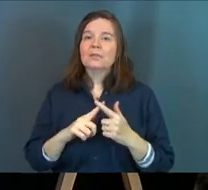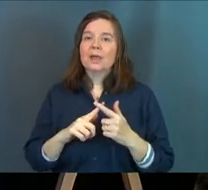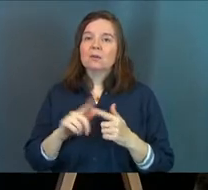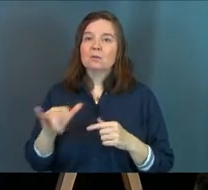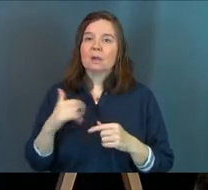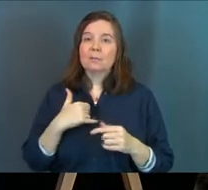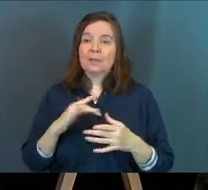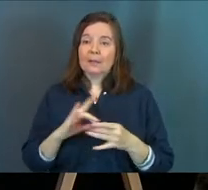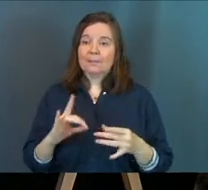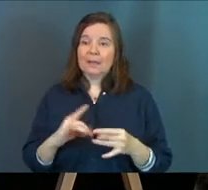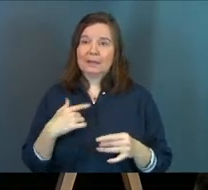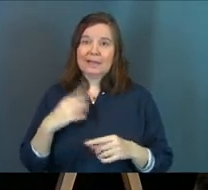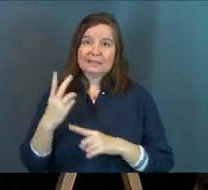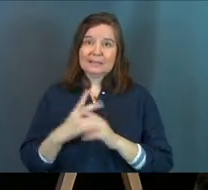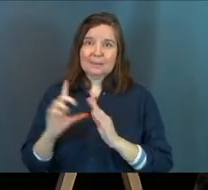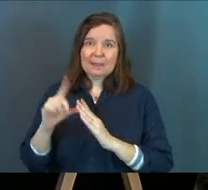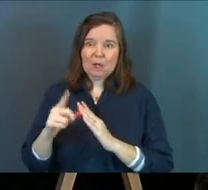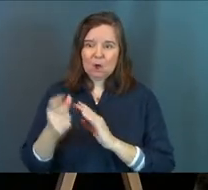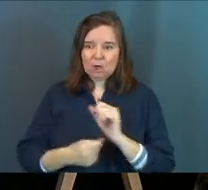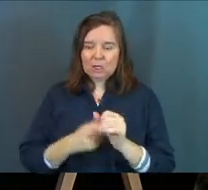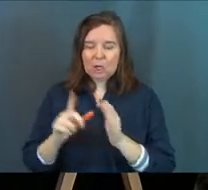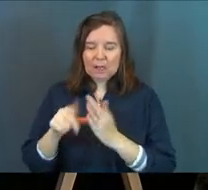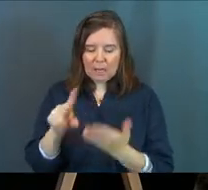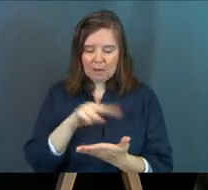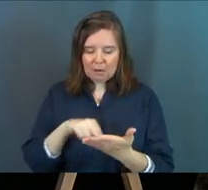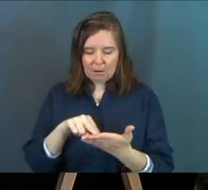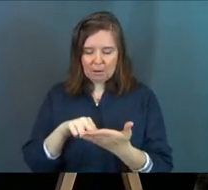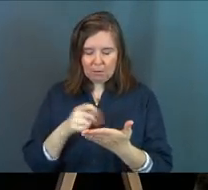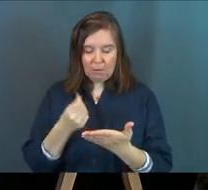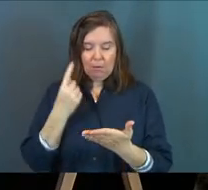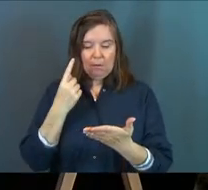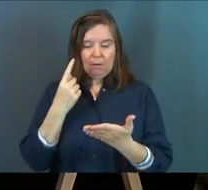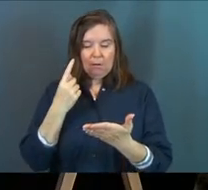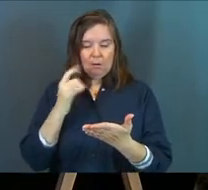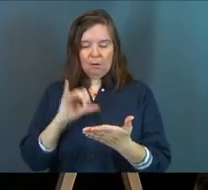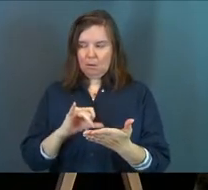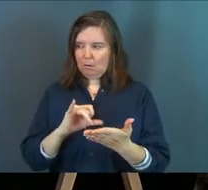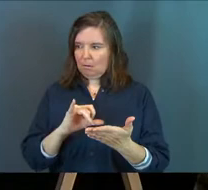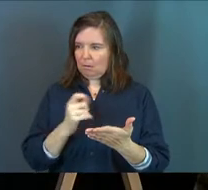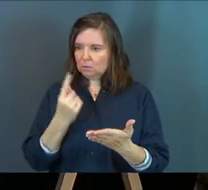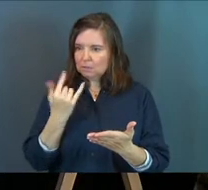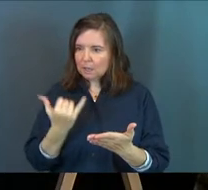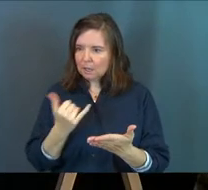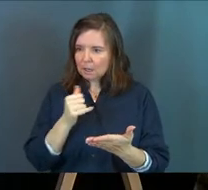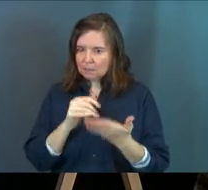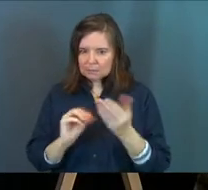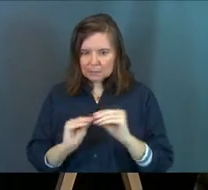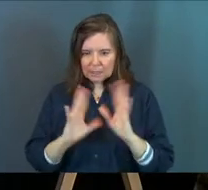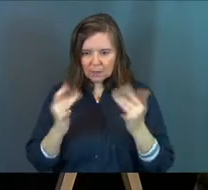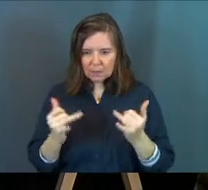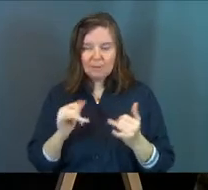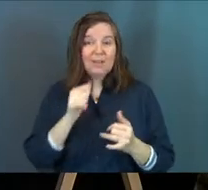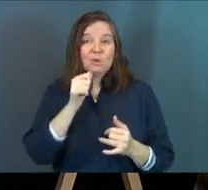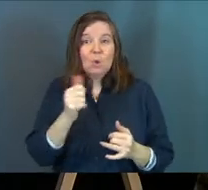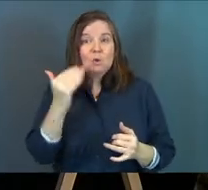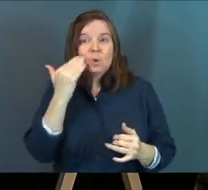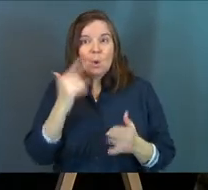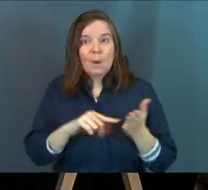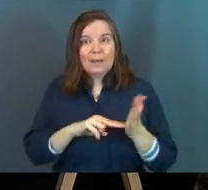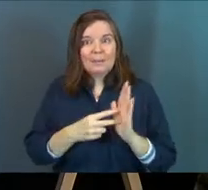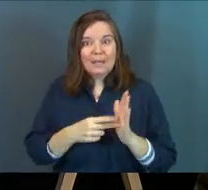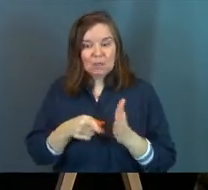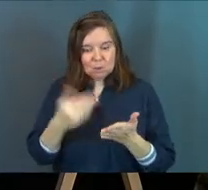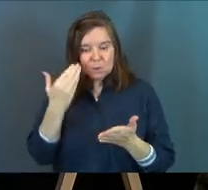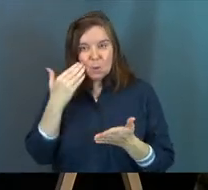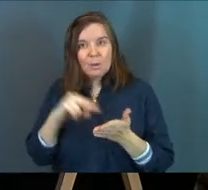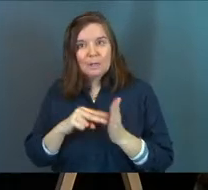come to that passage like 6 months later or a year later, and all of a sudden the light bulb goes on and it pops, and all of a sudden you know. And you don't just know what it means.